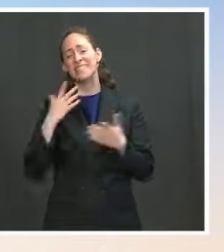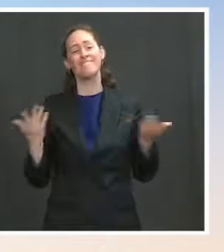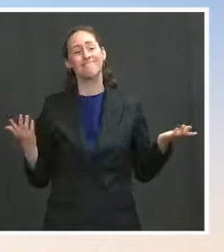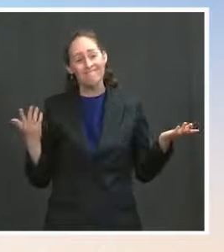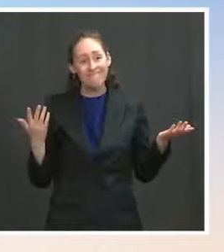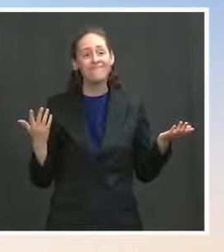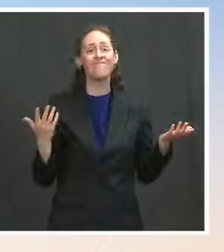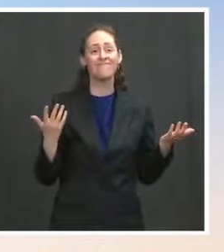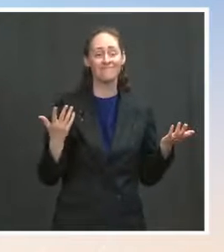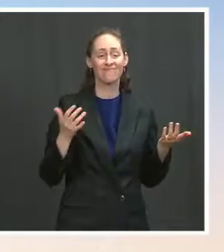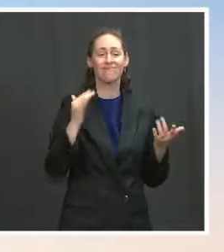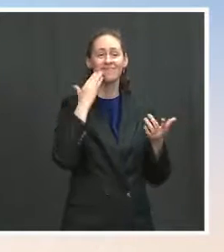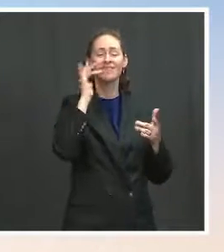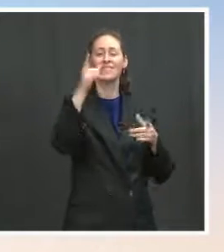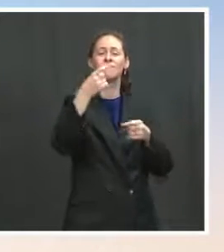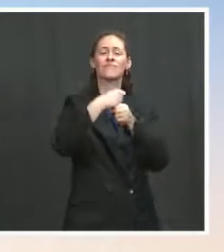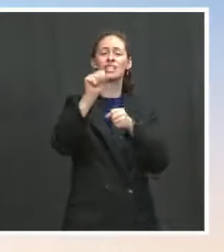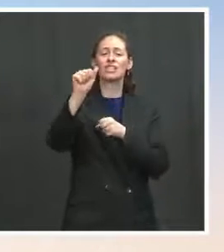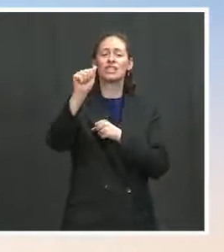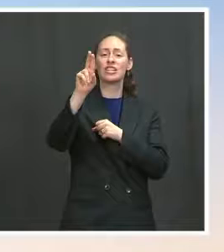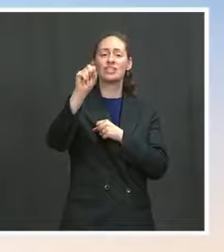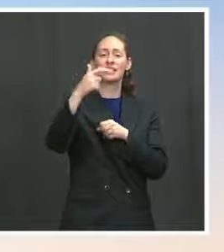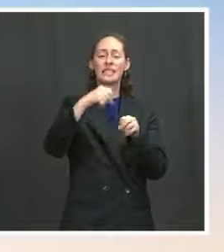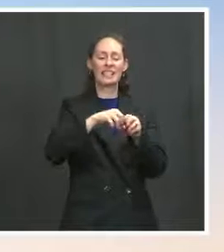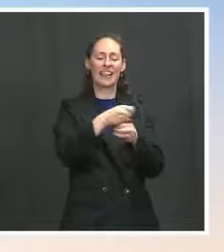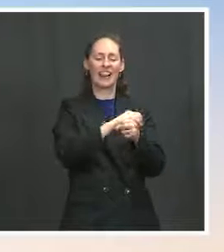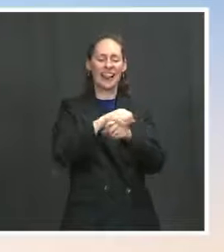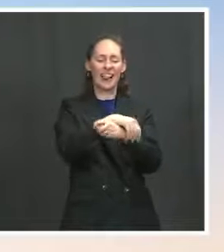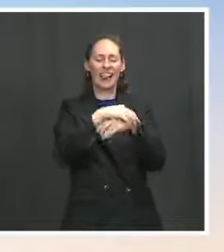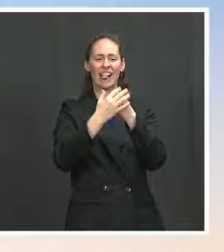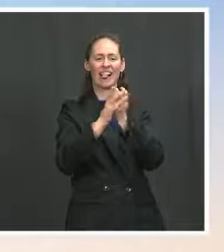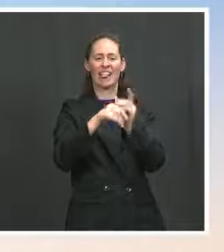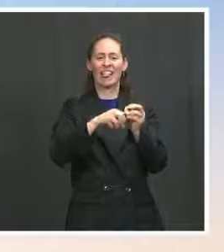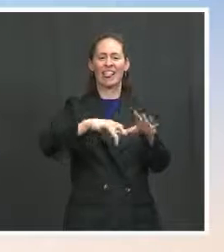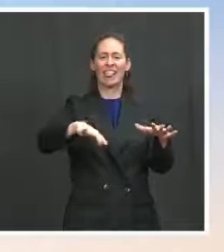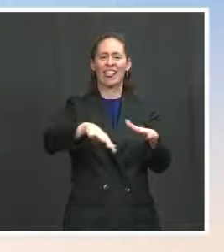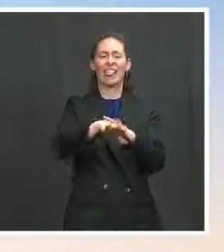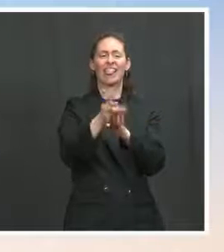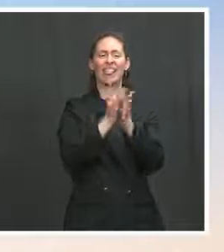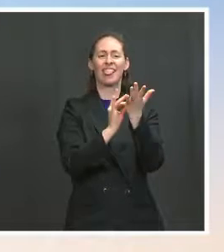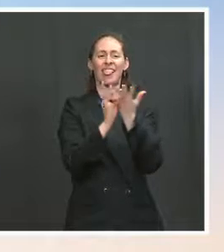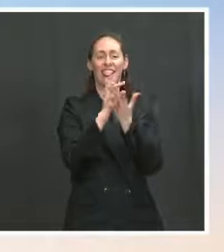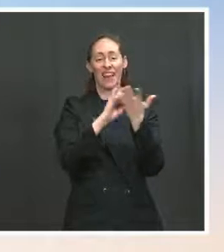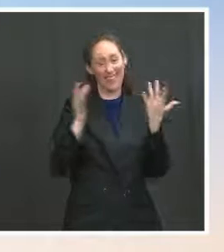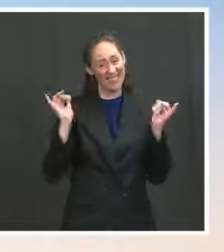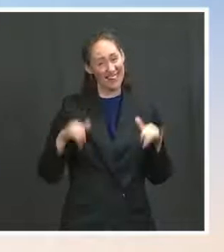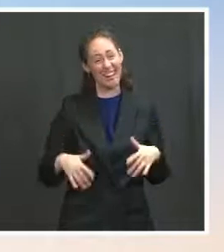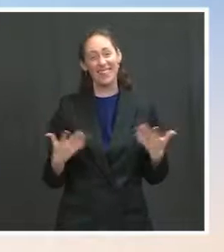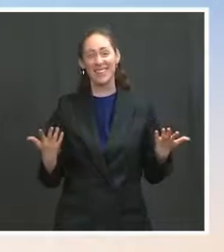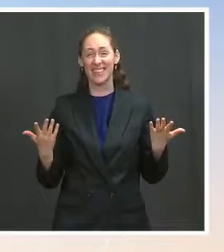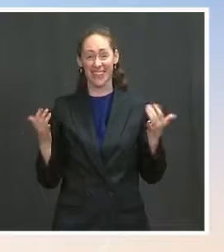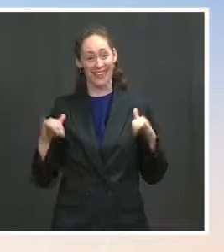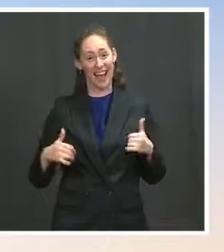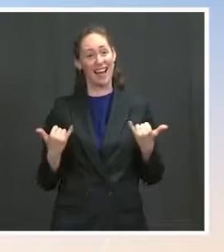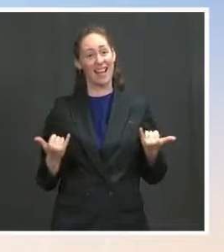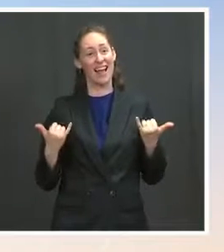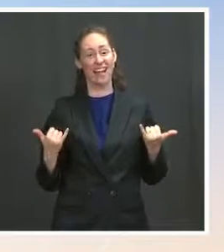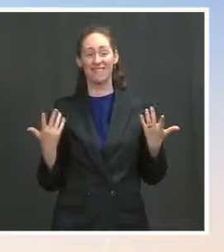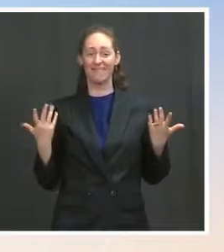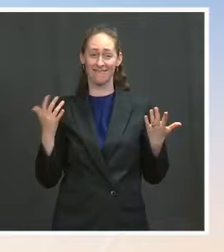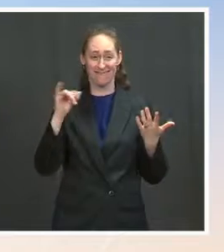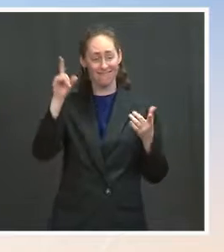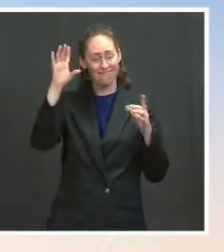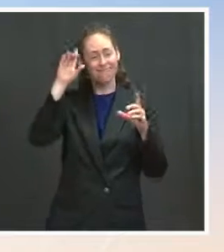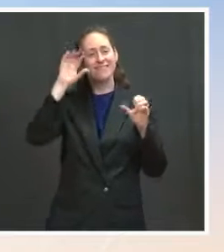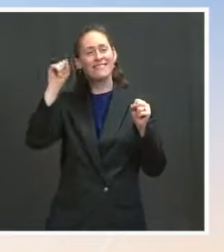always beautiful or pretty. So that's what we're in the middle of right now. And the president has pledged to the American people when he ran for